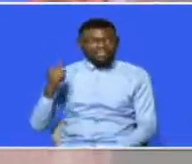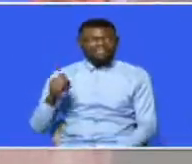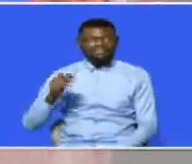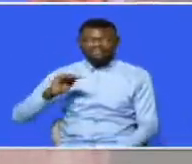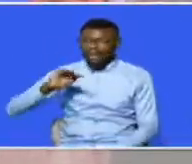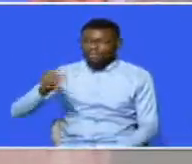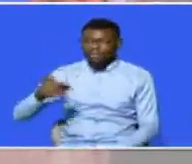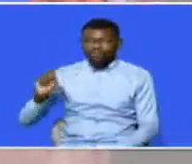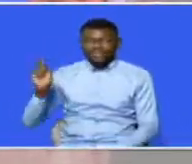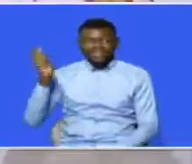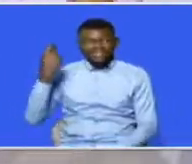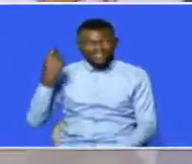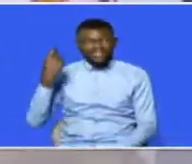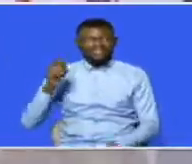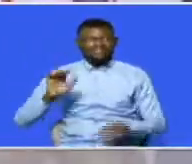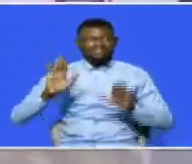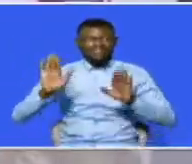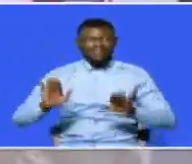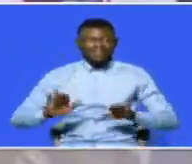Mount Kenya voting bloc.